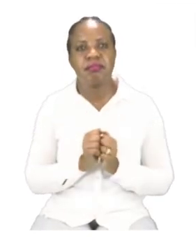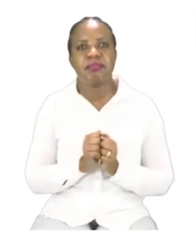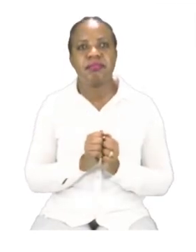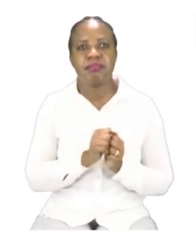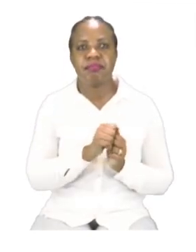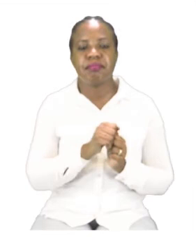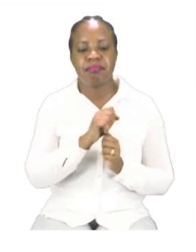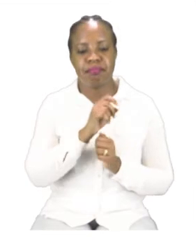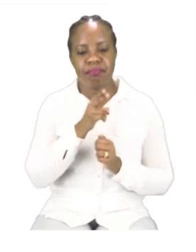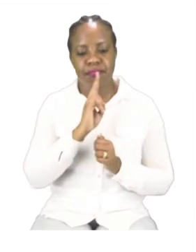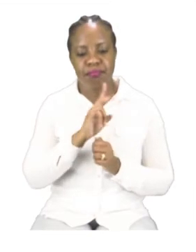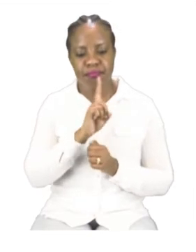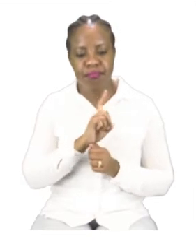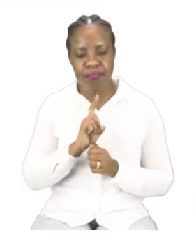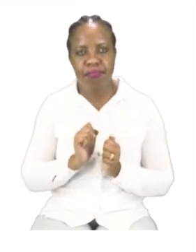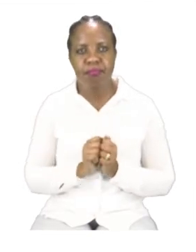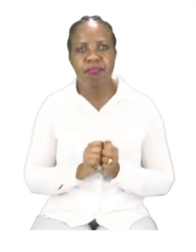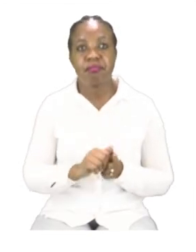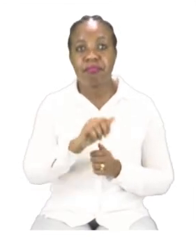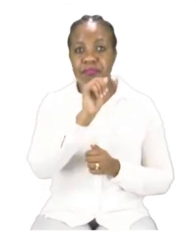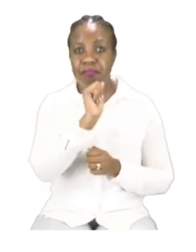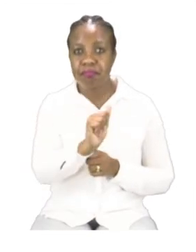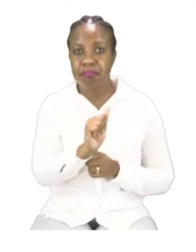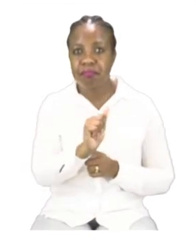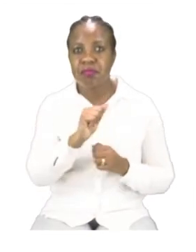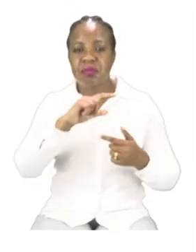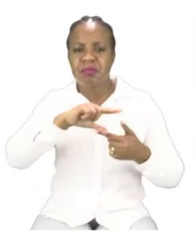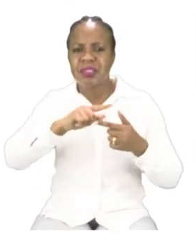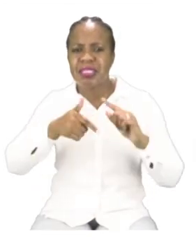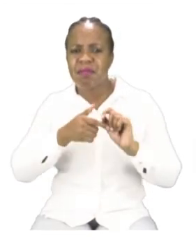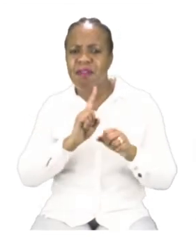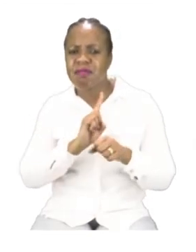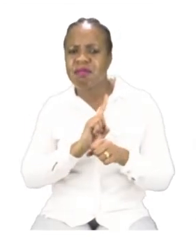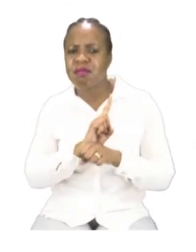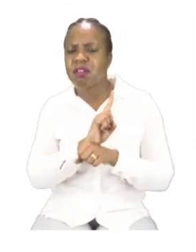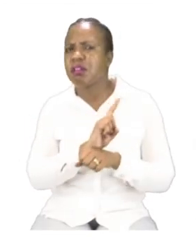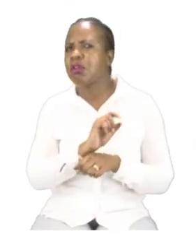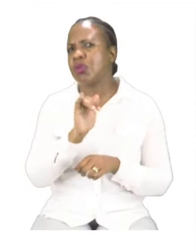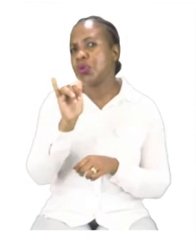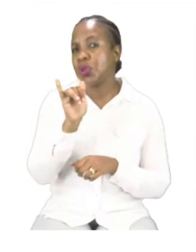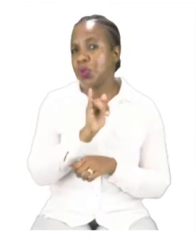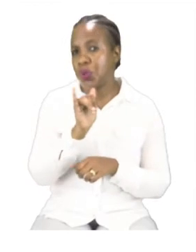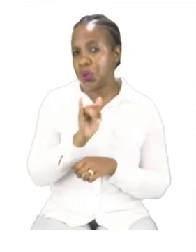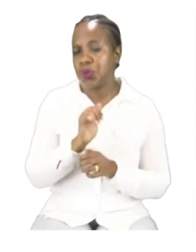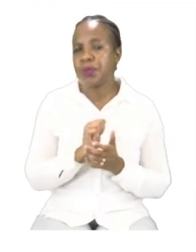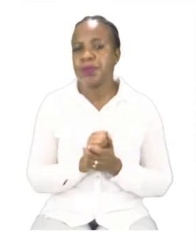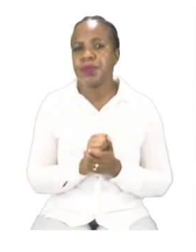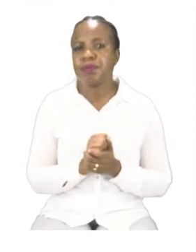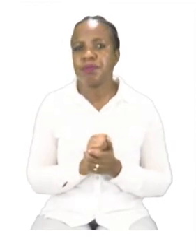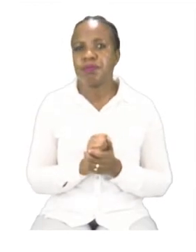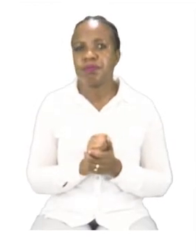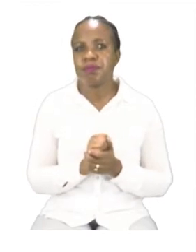which shape is first? Now we need to count in order, ordinal numbers,